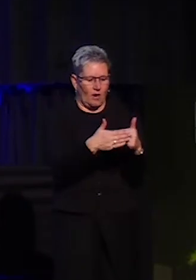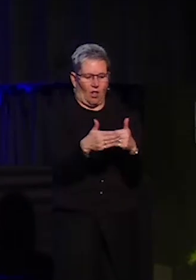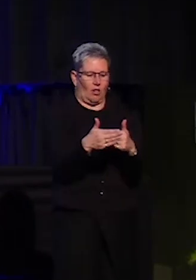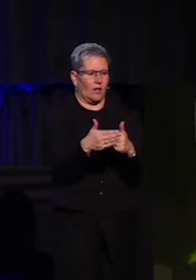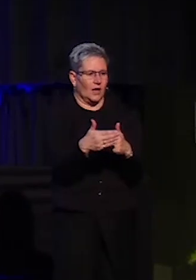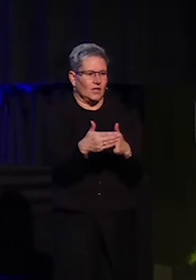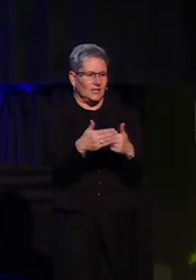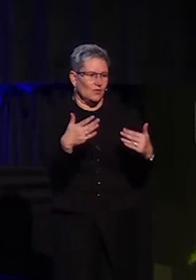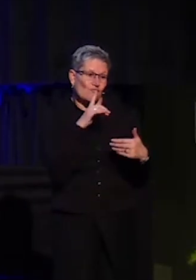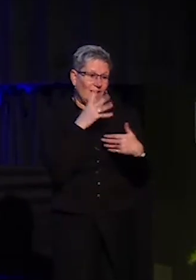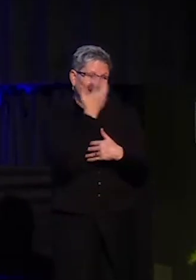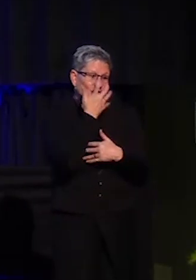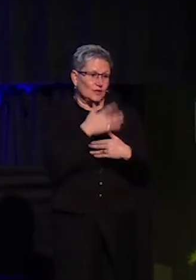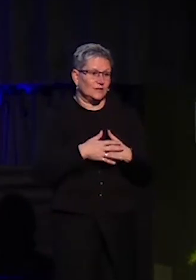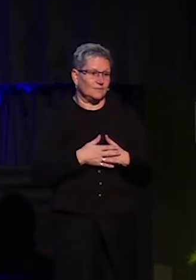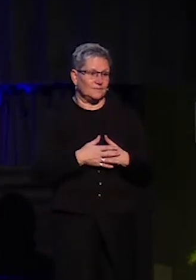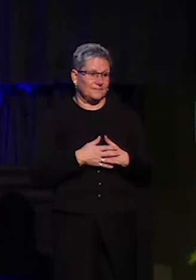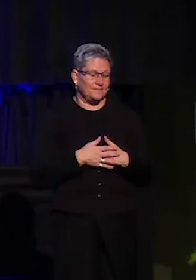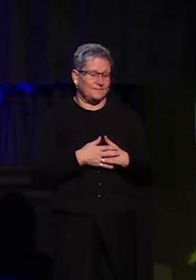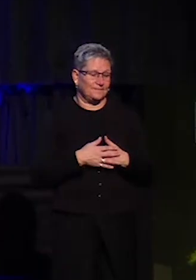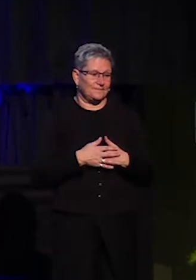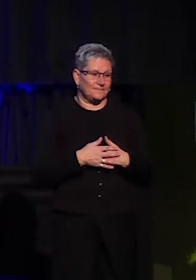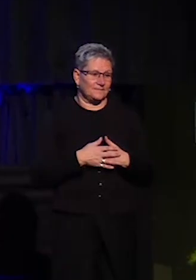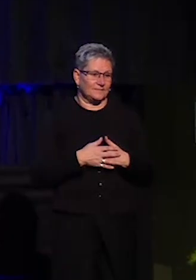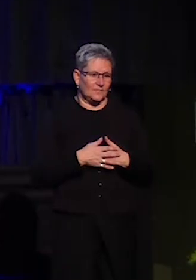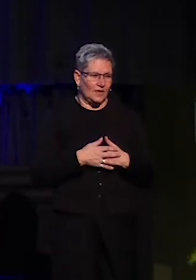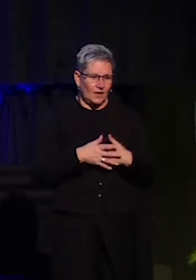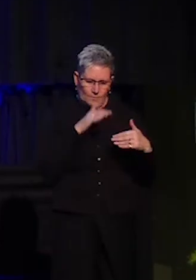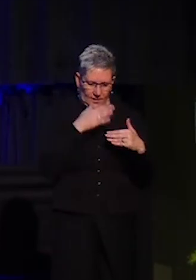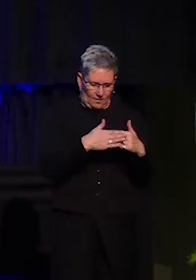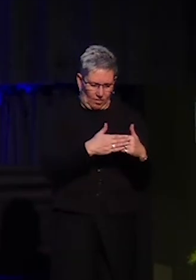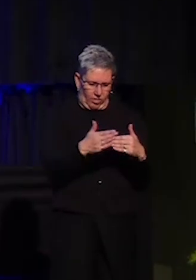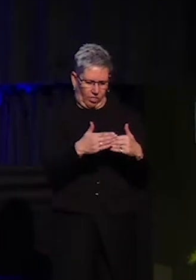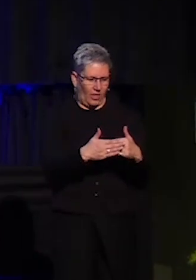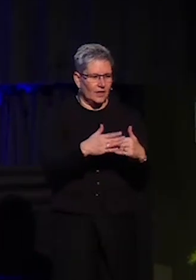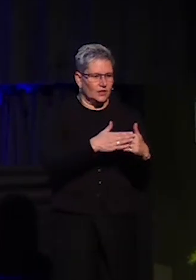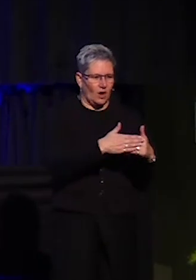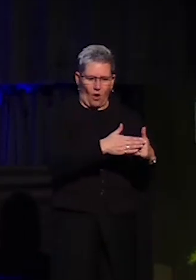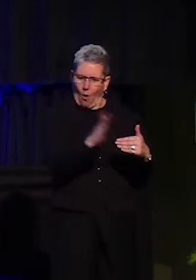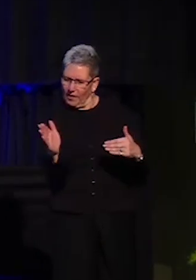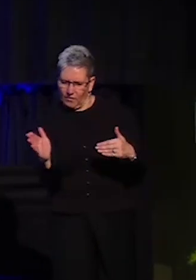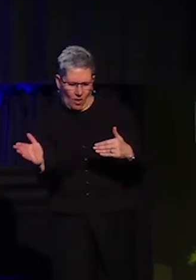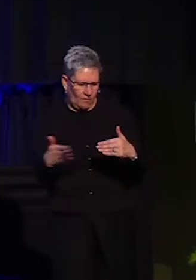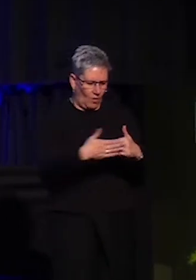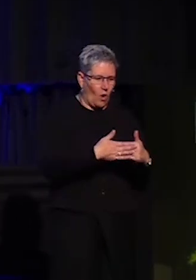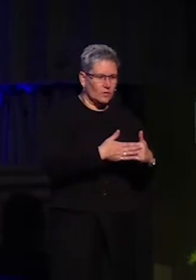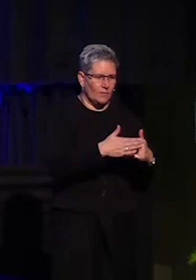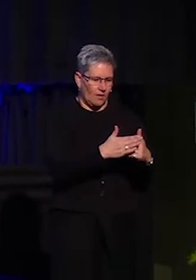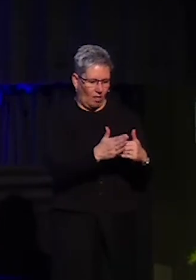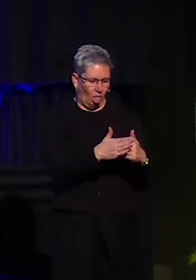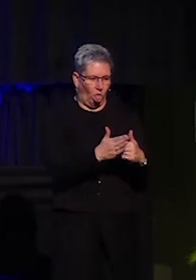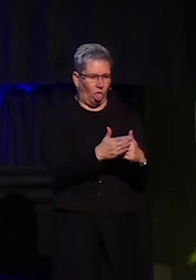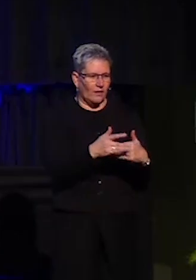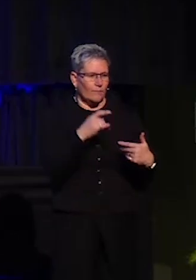are dangerous because they don't sound quite open or quite closed, and they create all sorts